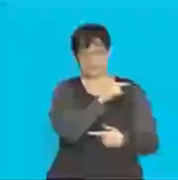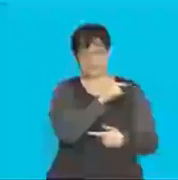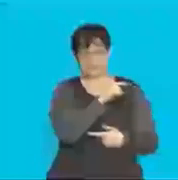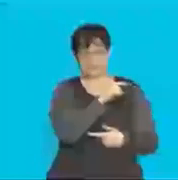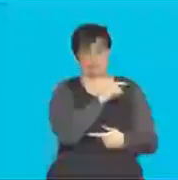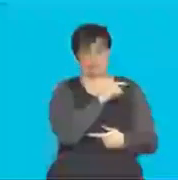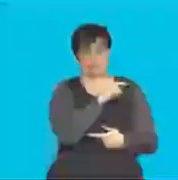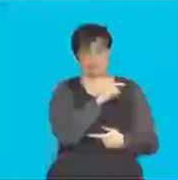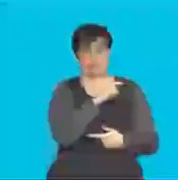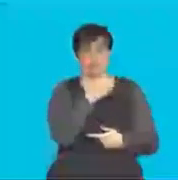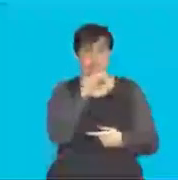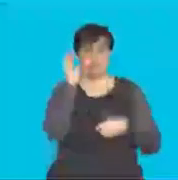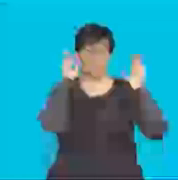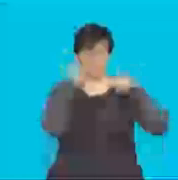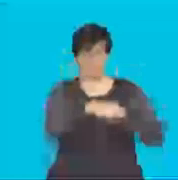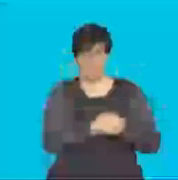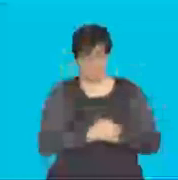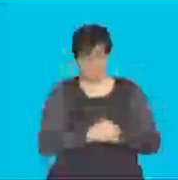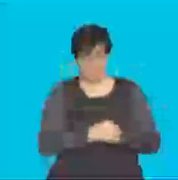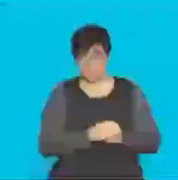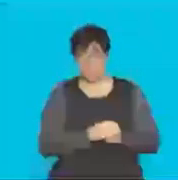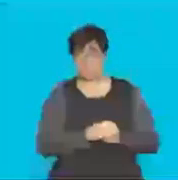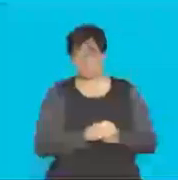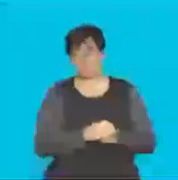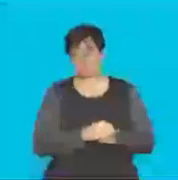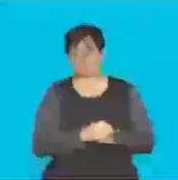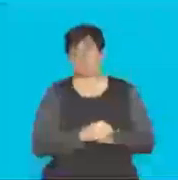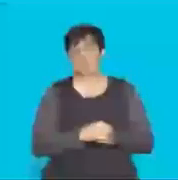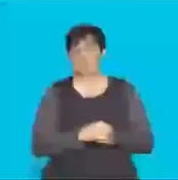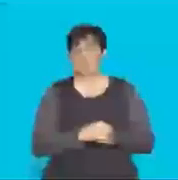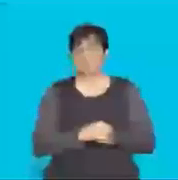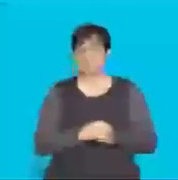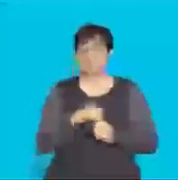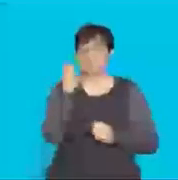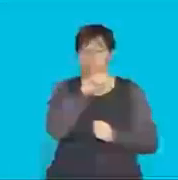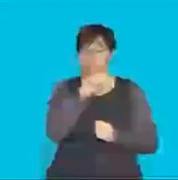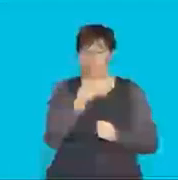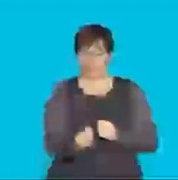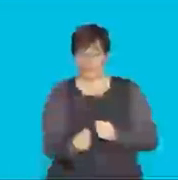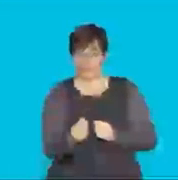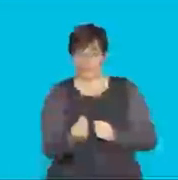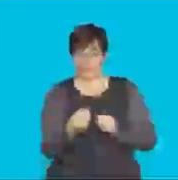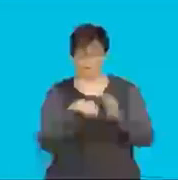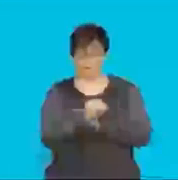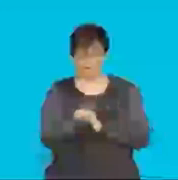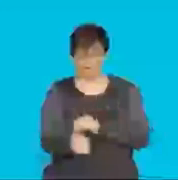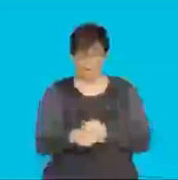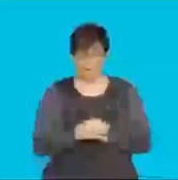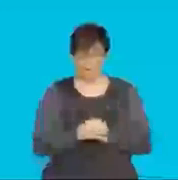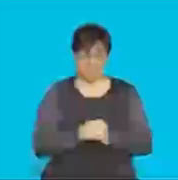going to go up here. The first occasion produces a white foal. That's on the F1 on the first generation. And